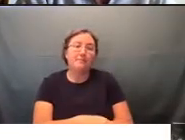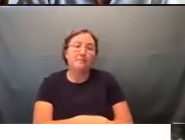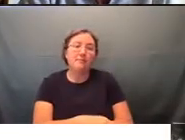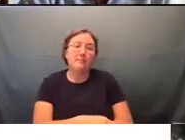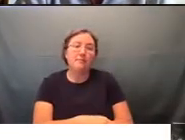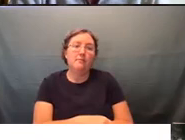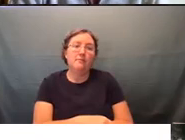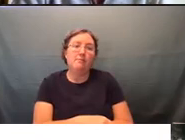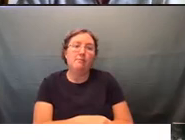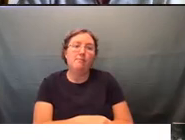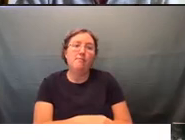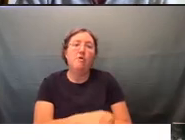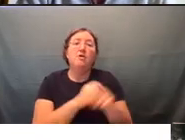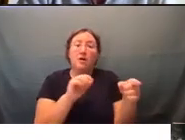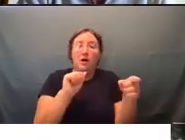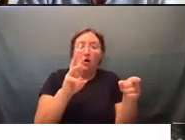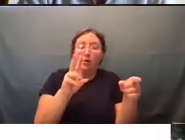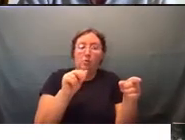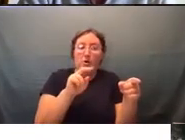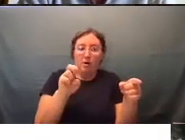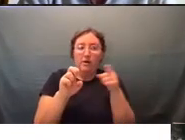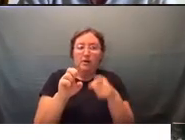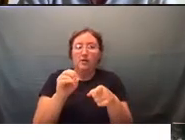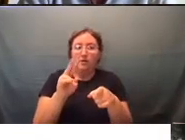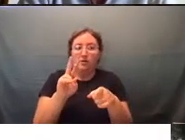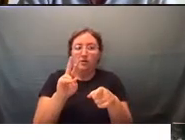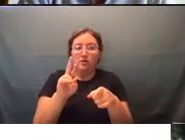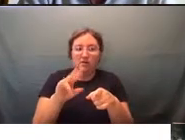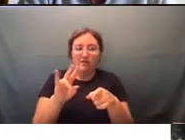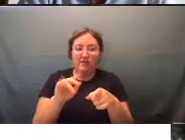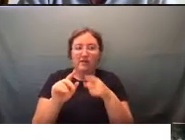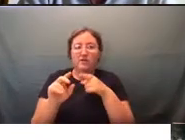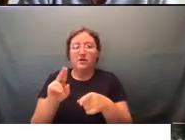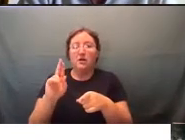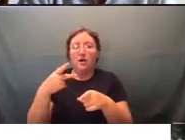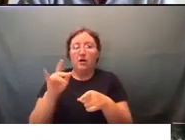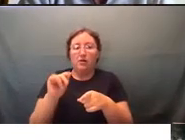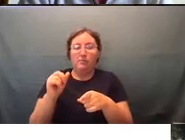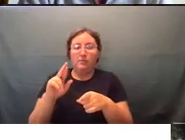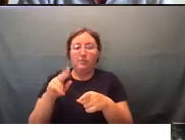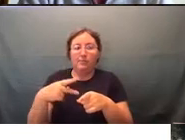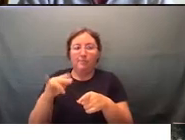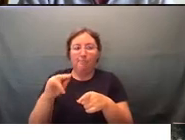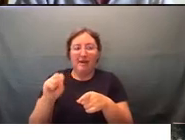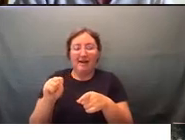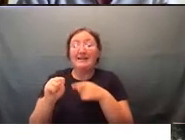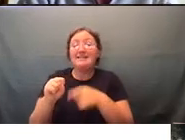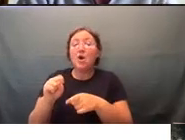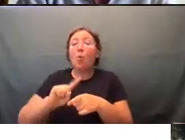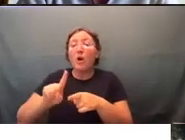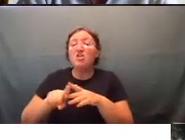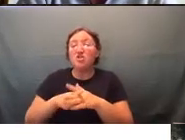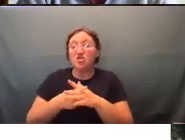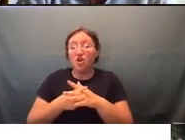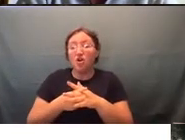So here we are. We see where the Iwani is, Curry Village. We see where Upper Pines is. The trailhead is